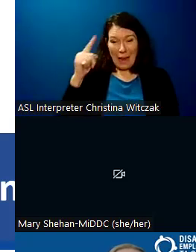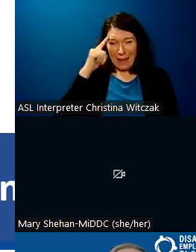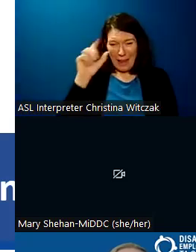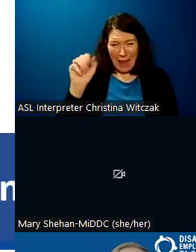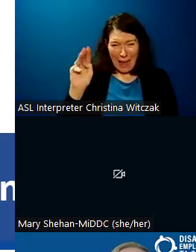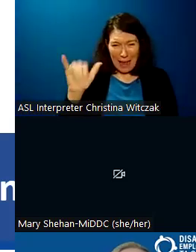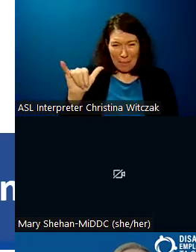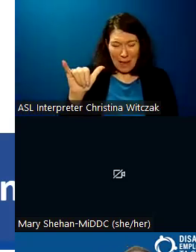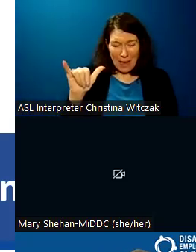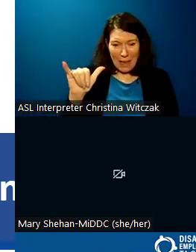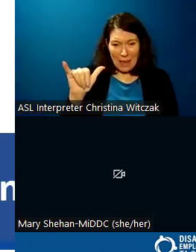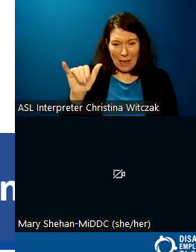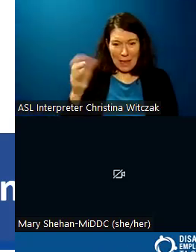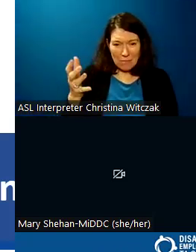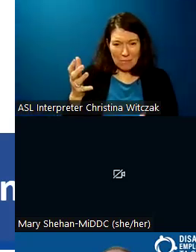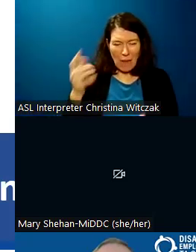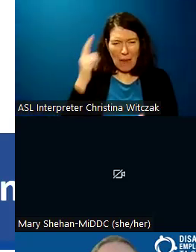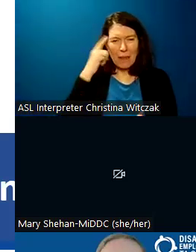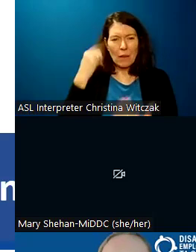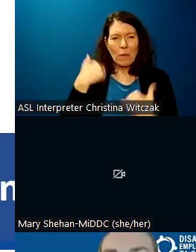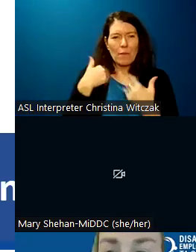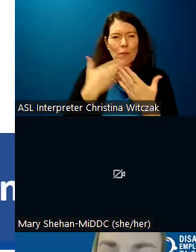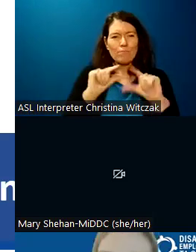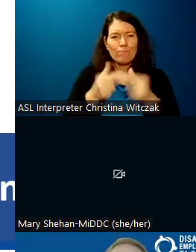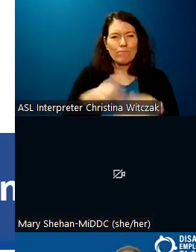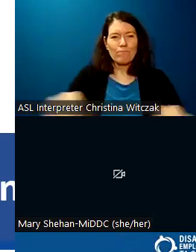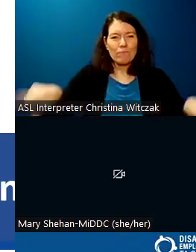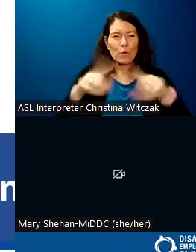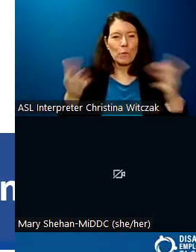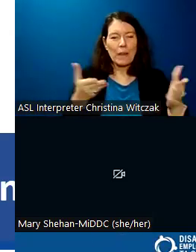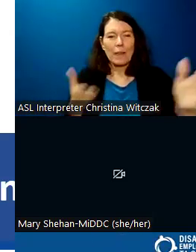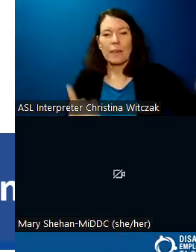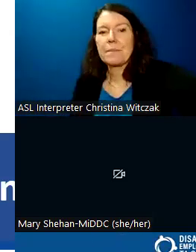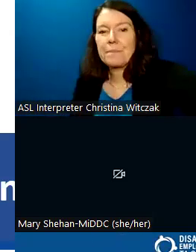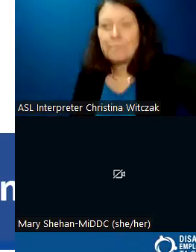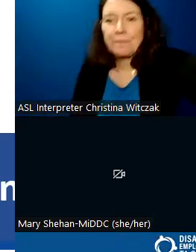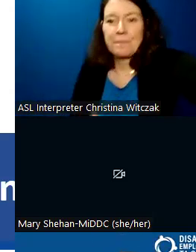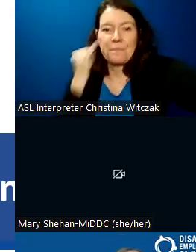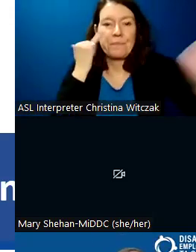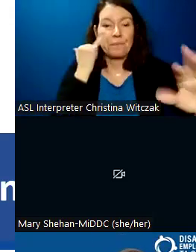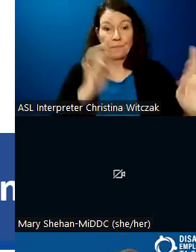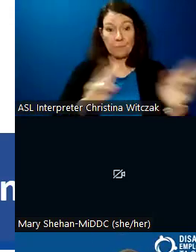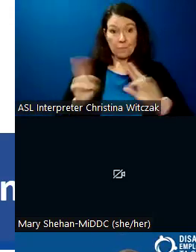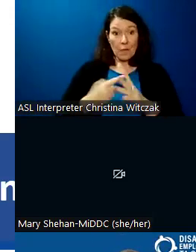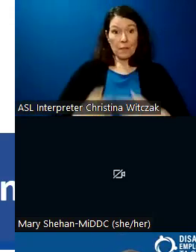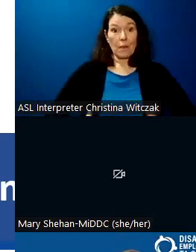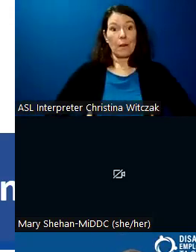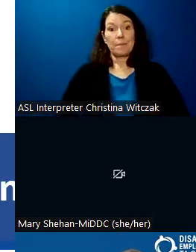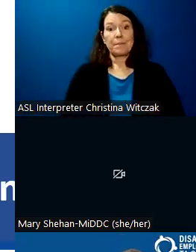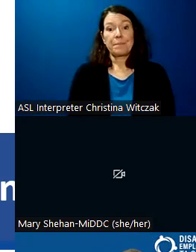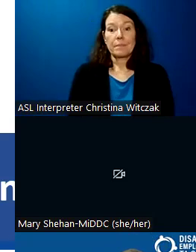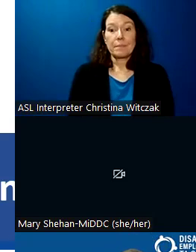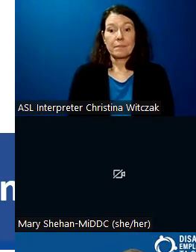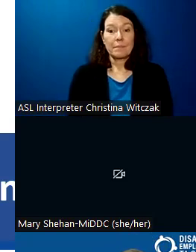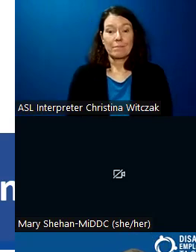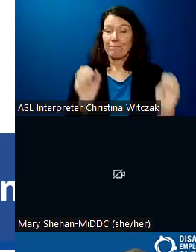about to come off mute, so I was going to say I think we have a good group on the line if you're ready to start us off. Let's rock